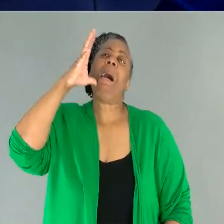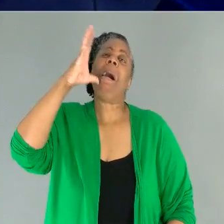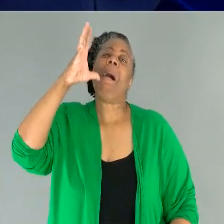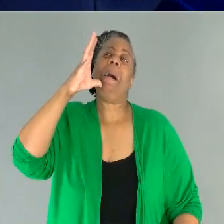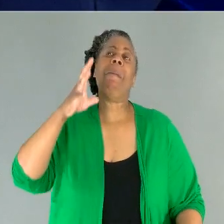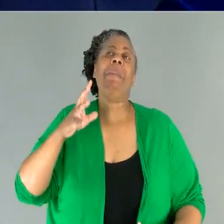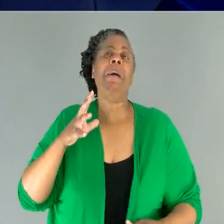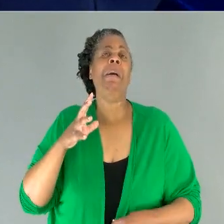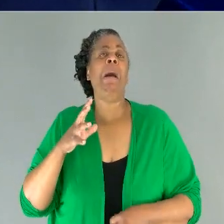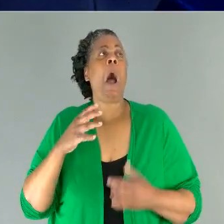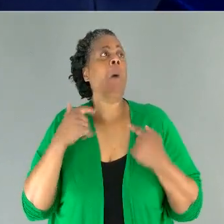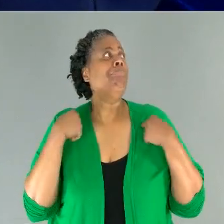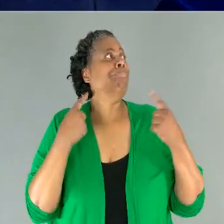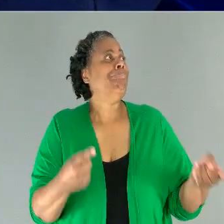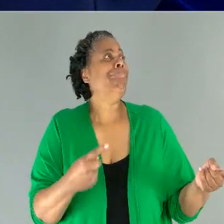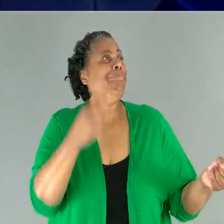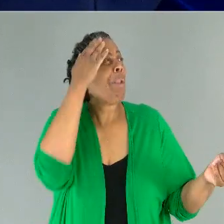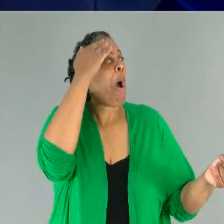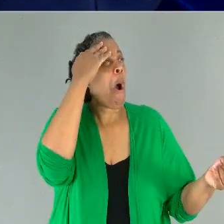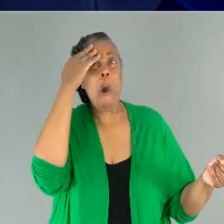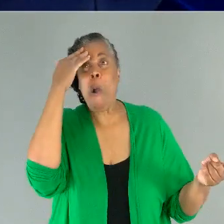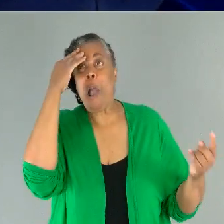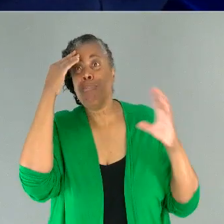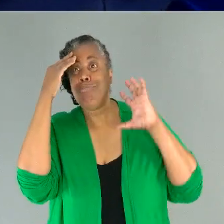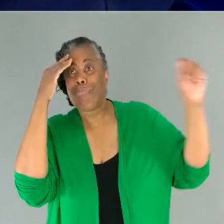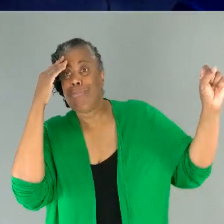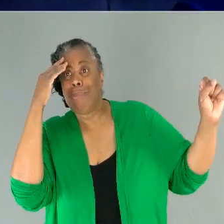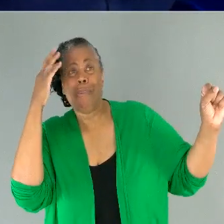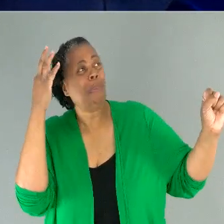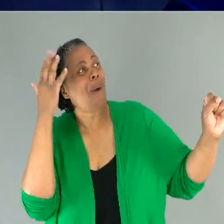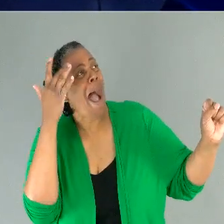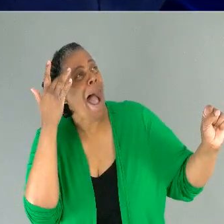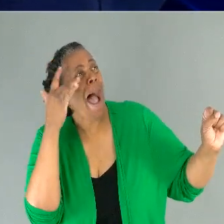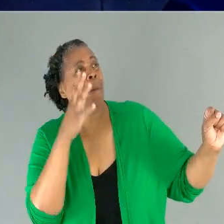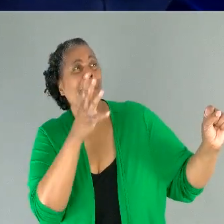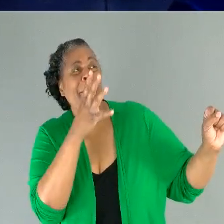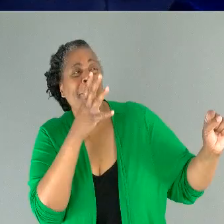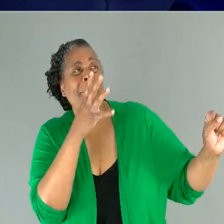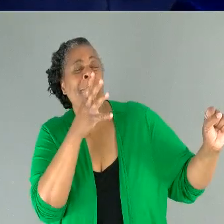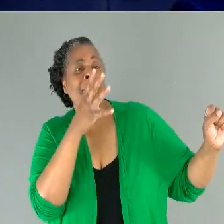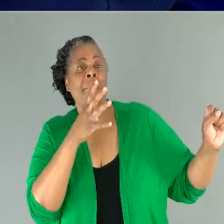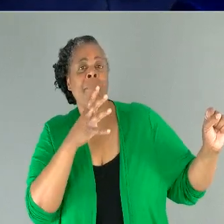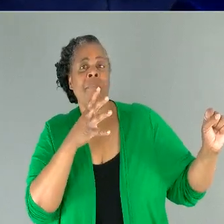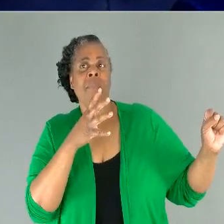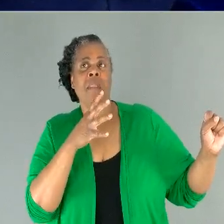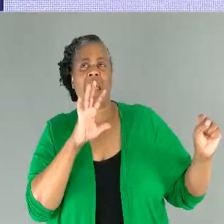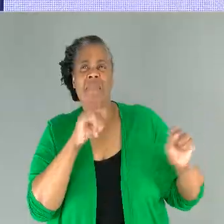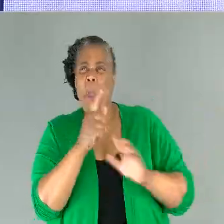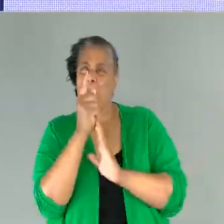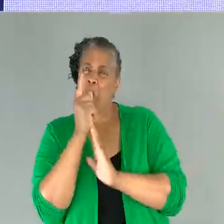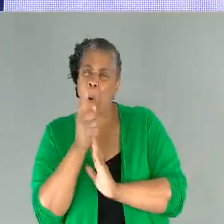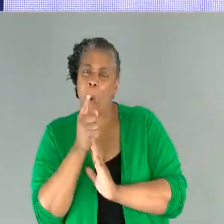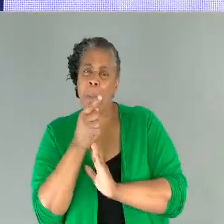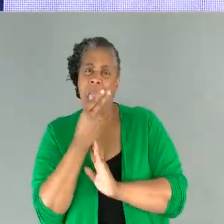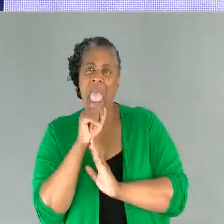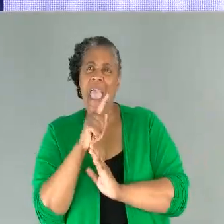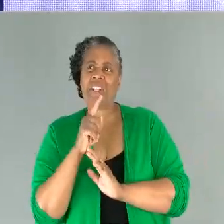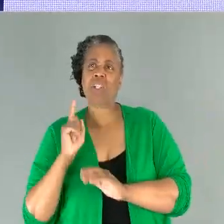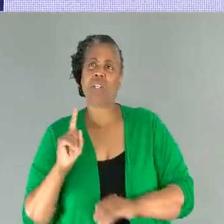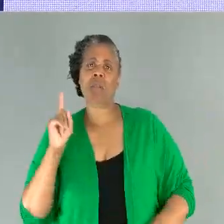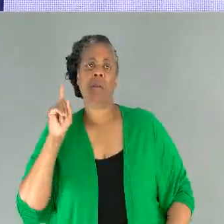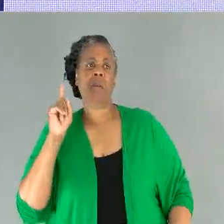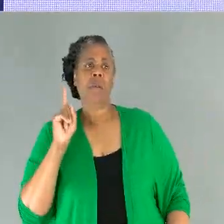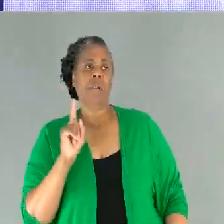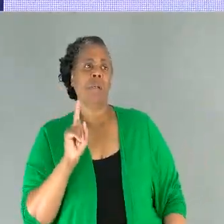you're all I've known. Where are you going? I can imagine that moment, Hannah, as she's walking